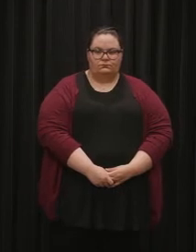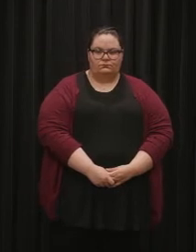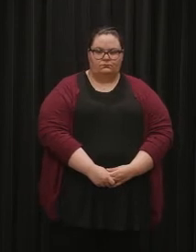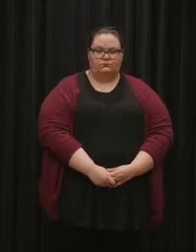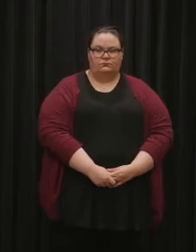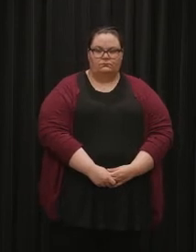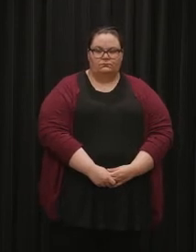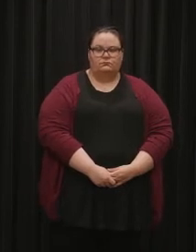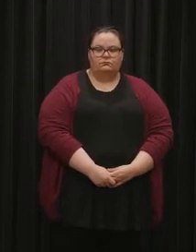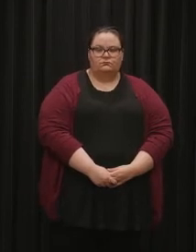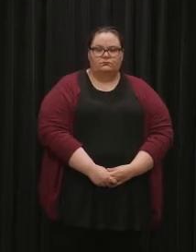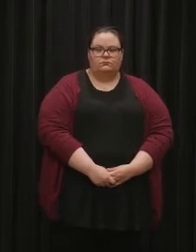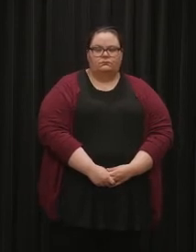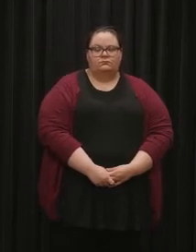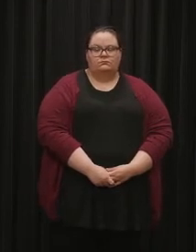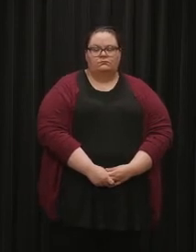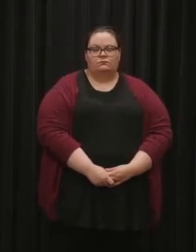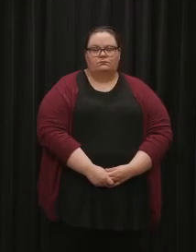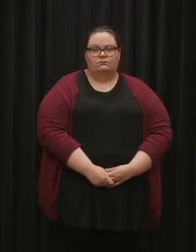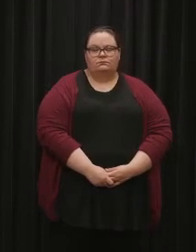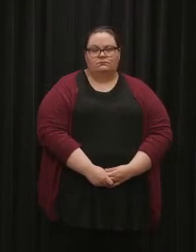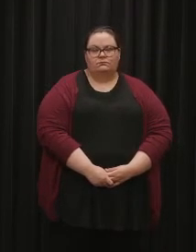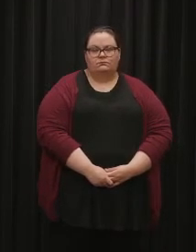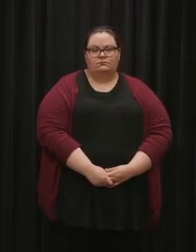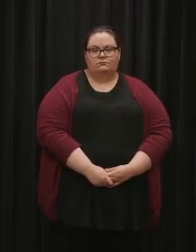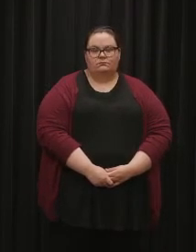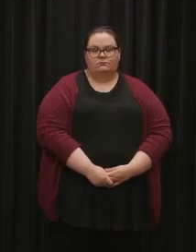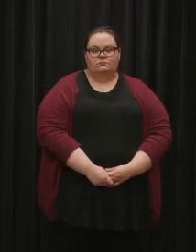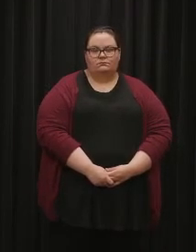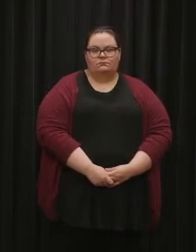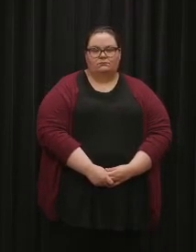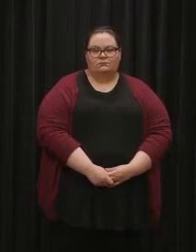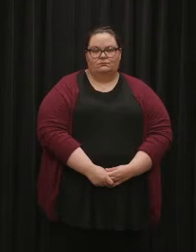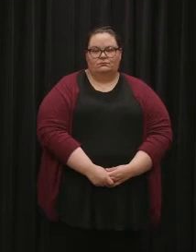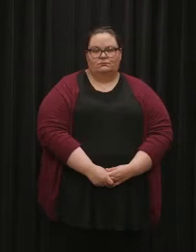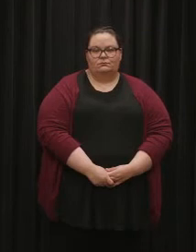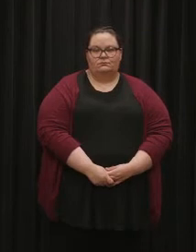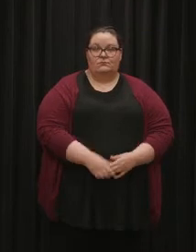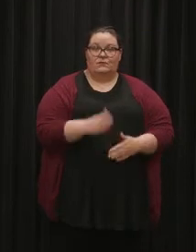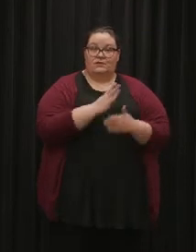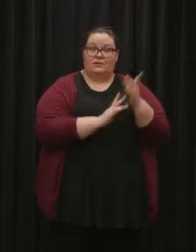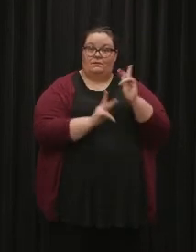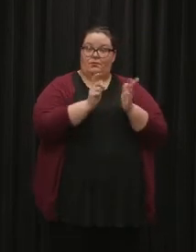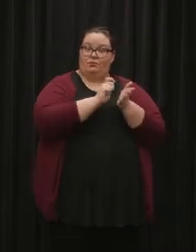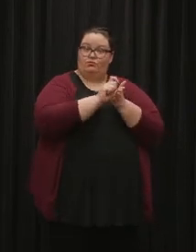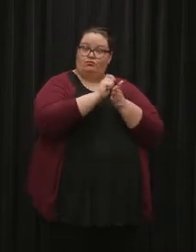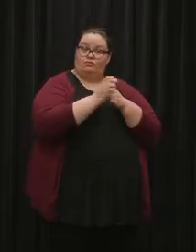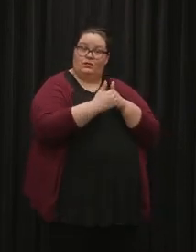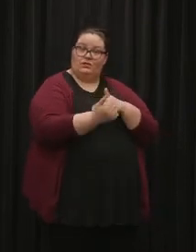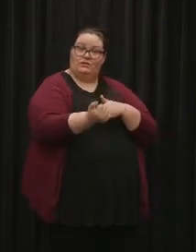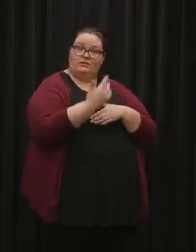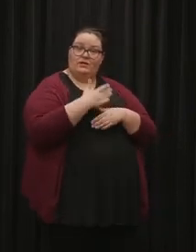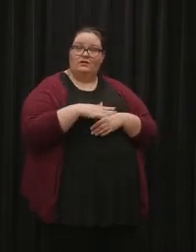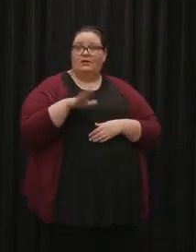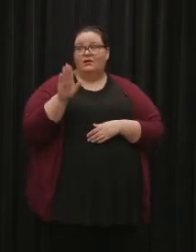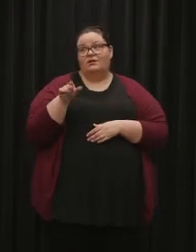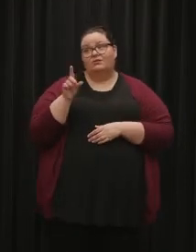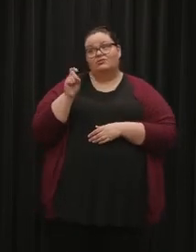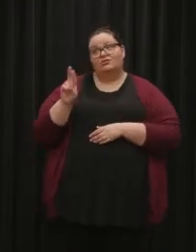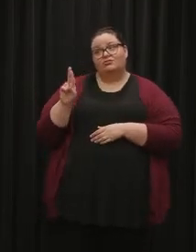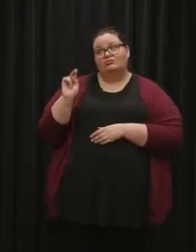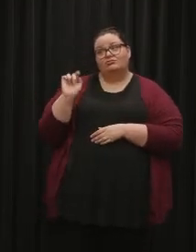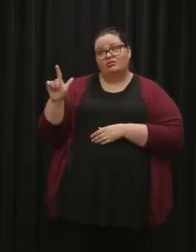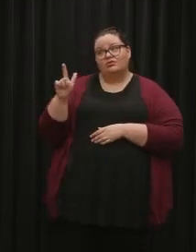great pleasure, and I also passed the message on to all my staff. That they felt like I was one of their